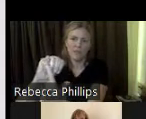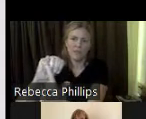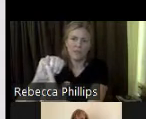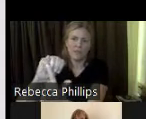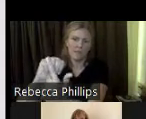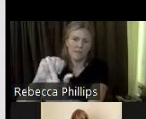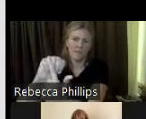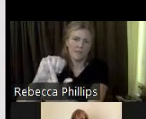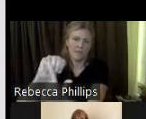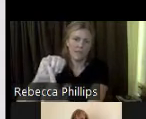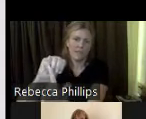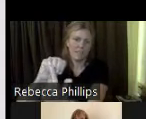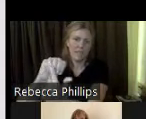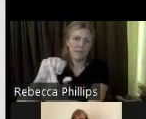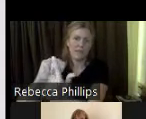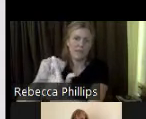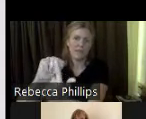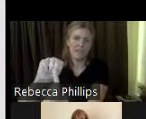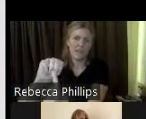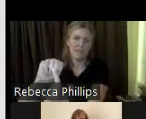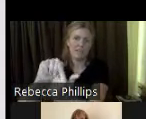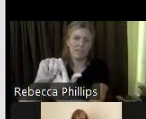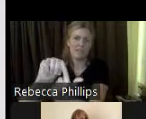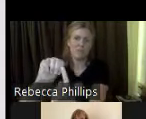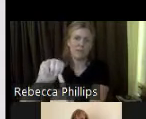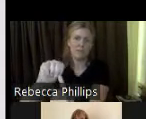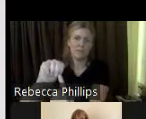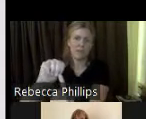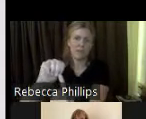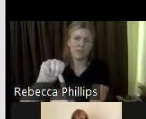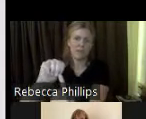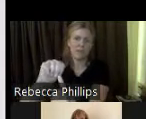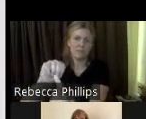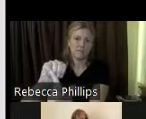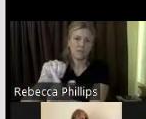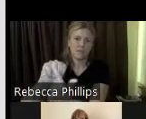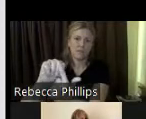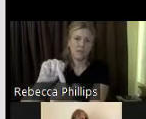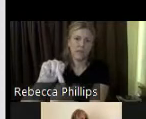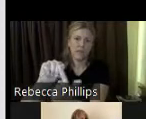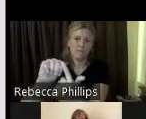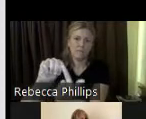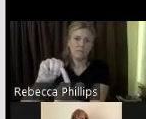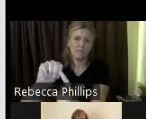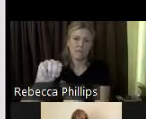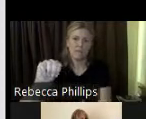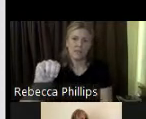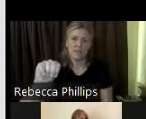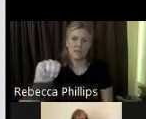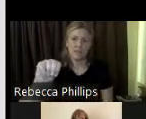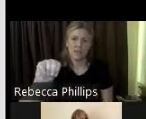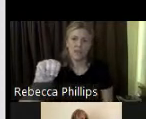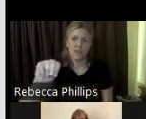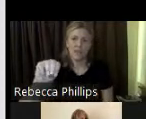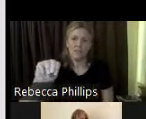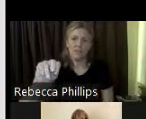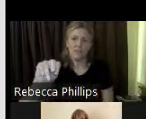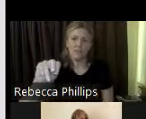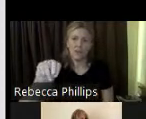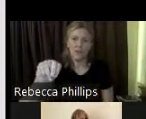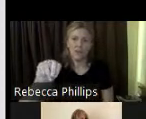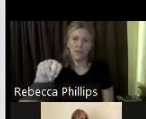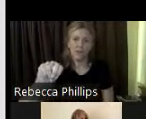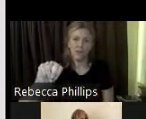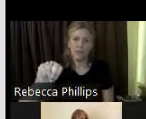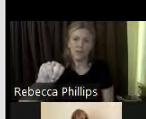as the stem kind of, and then it has the two bumps kind of going through. So M. So N, you just move